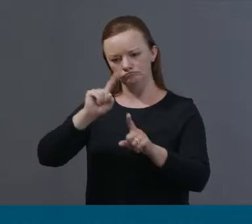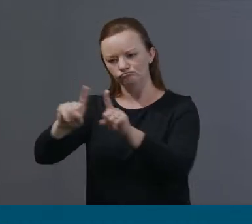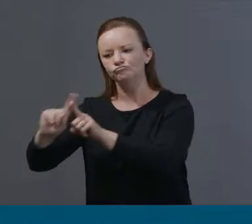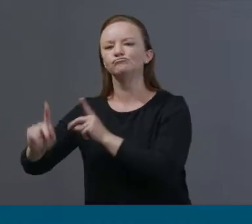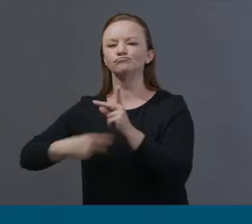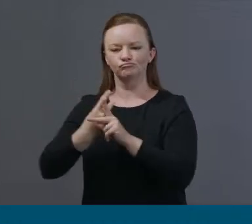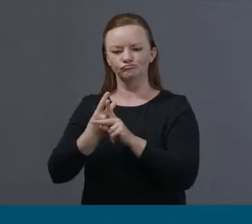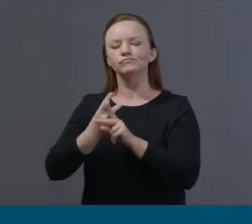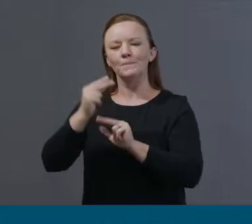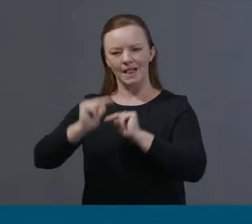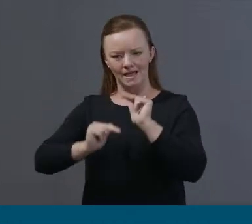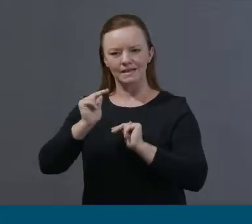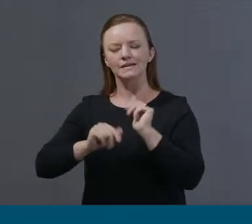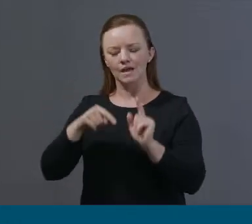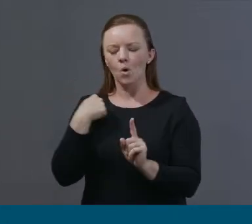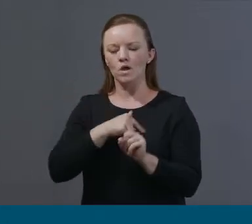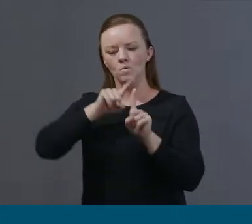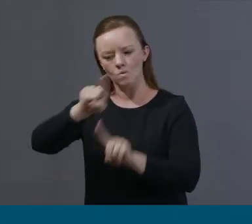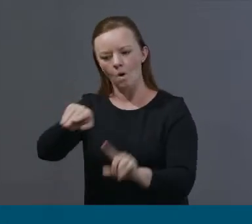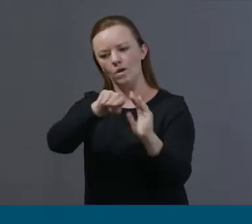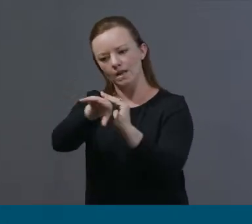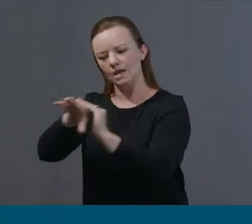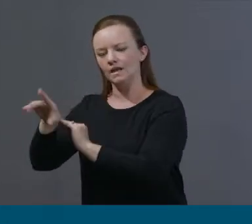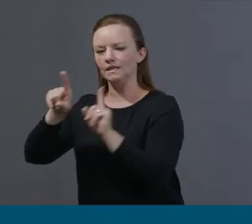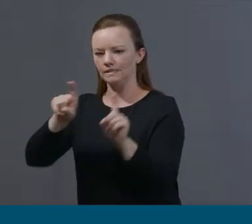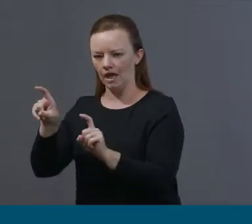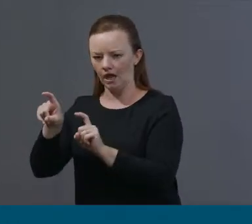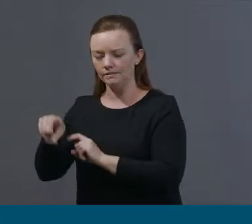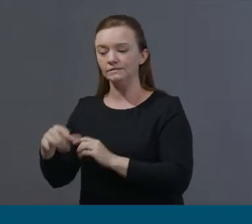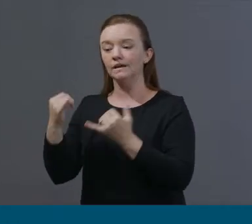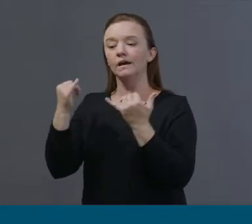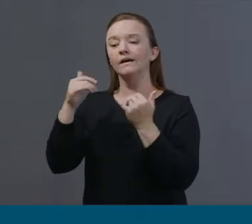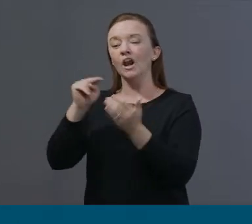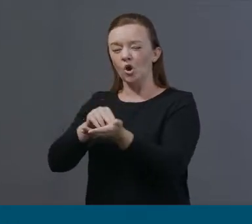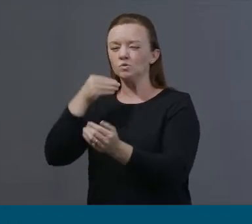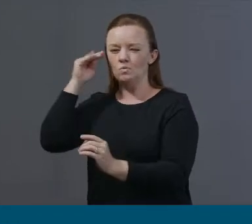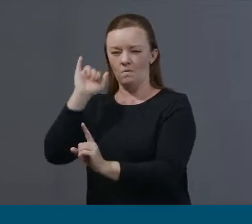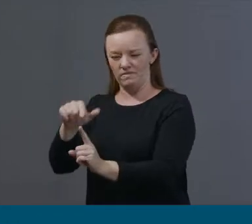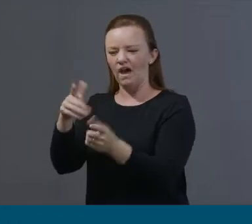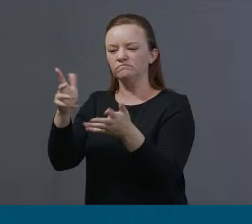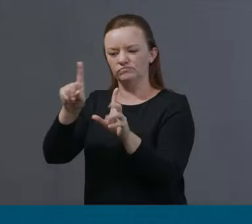IIDs, and we're moving on to our assisted living centers.